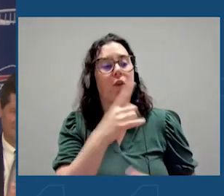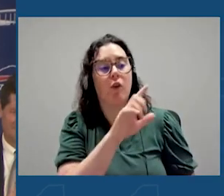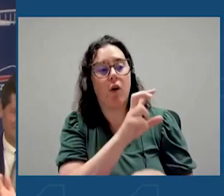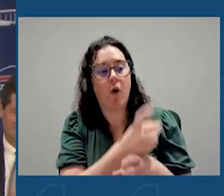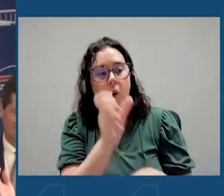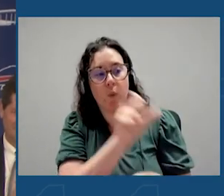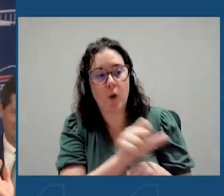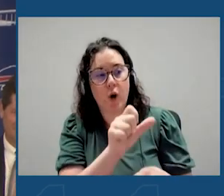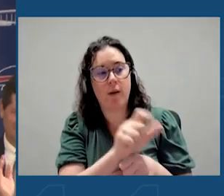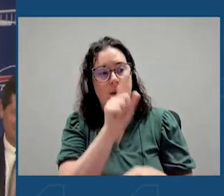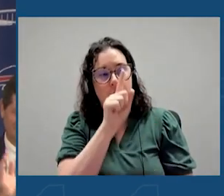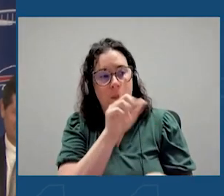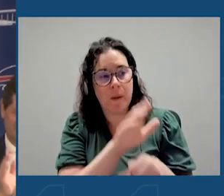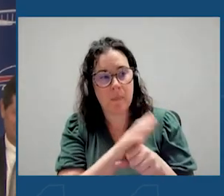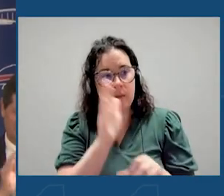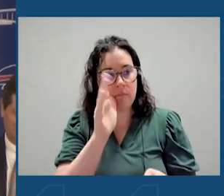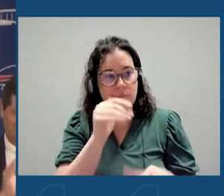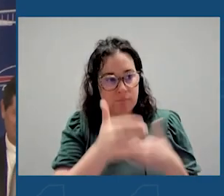Yes.